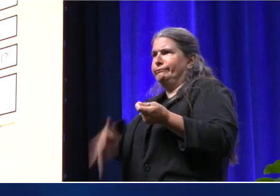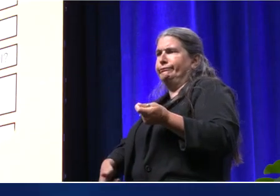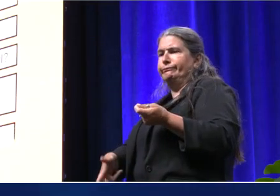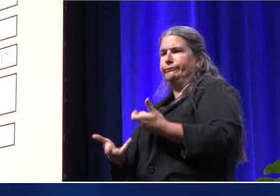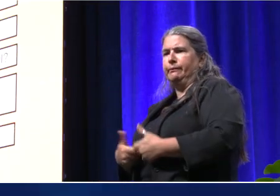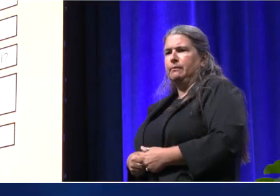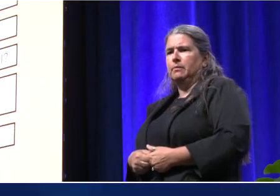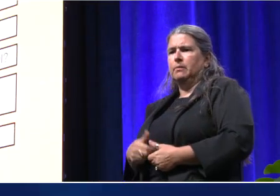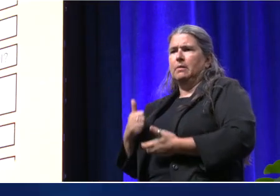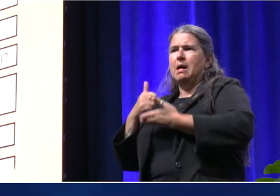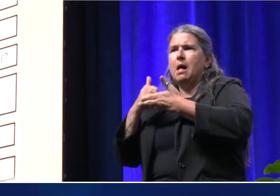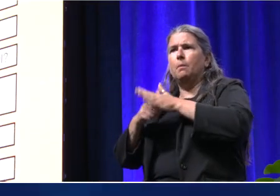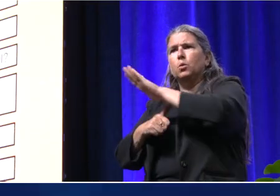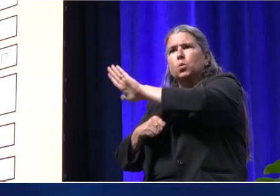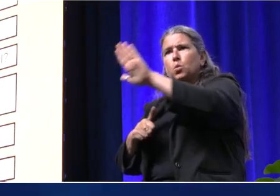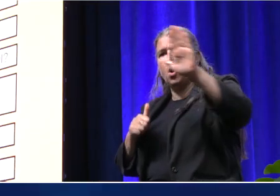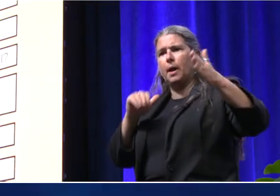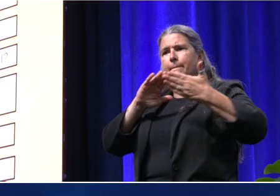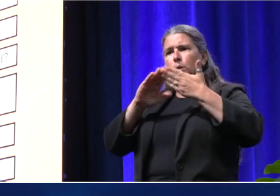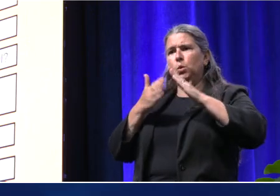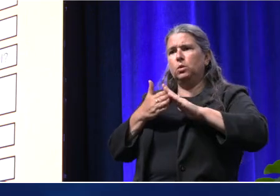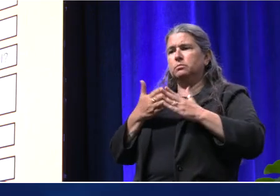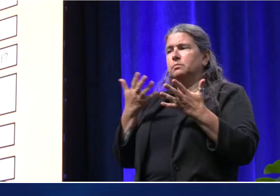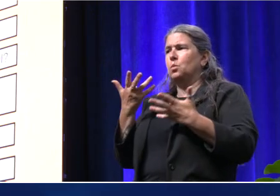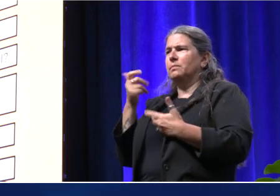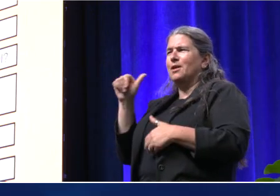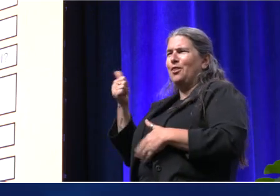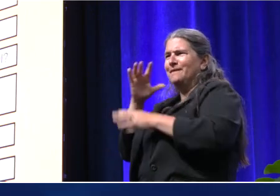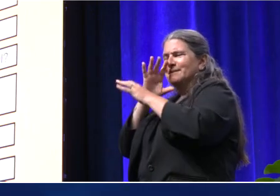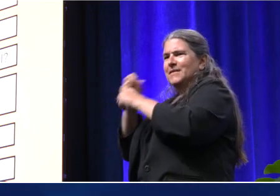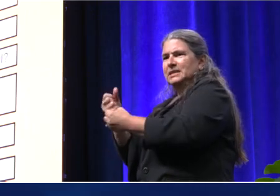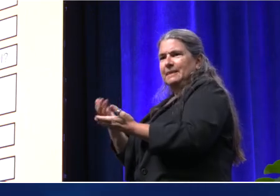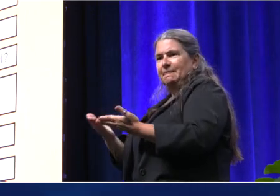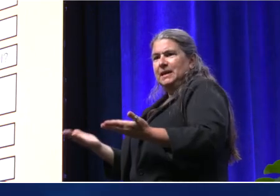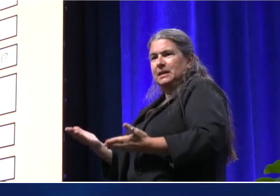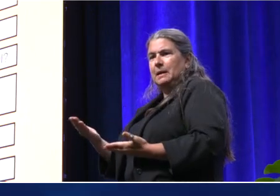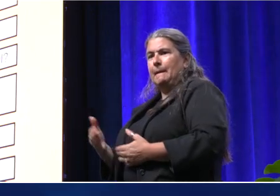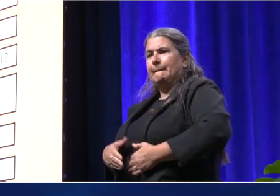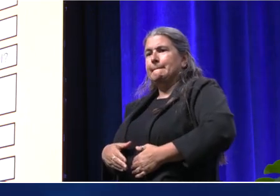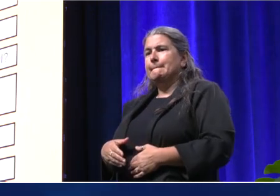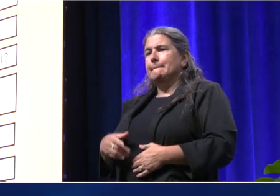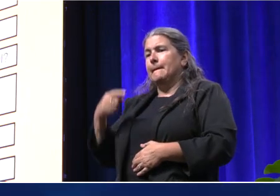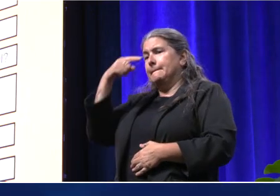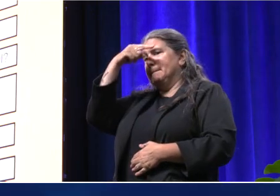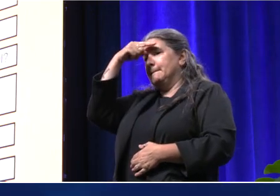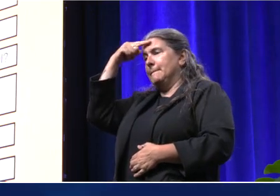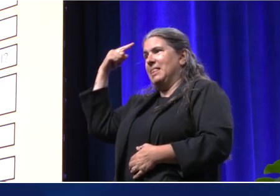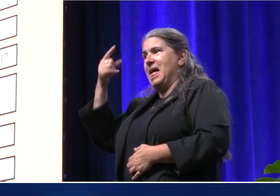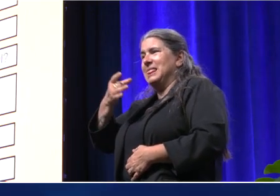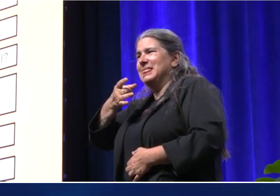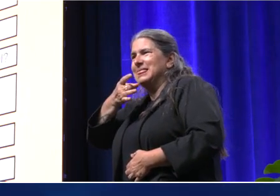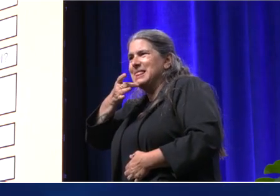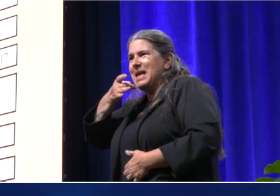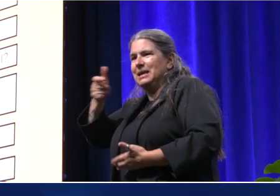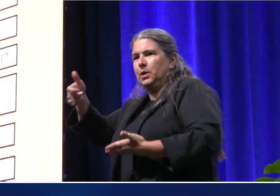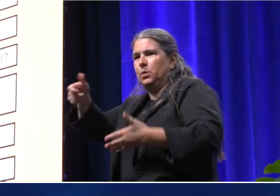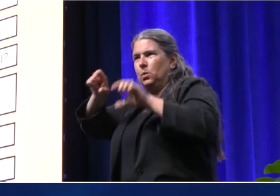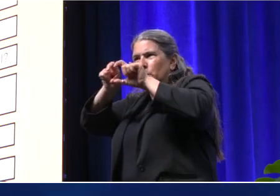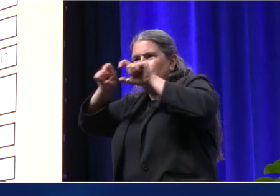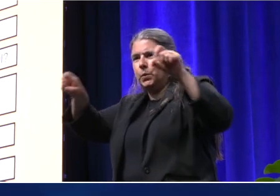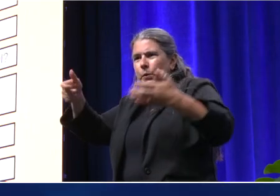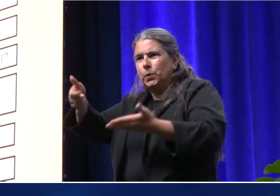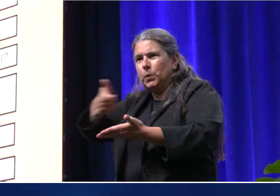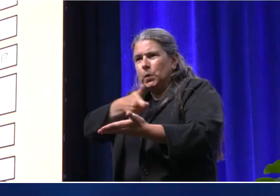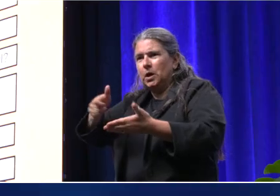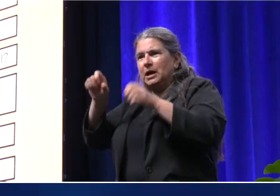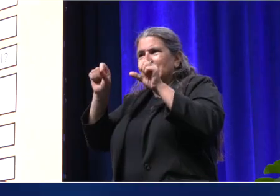Another fascinating one was, can black lights identify xylazine and fentanyl? This was a drug user union in Nevada, and they had a street rumor going